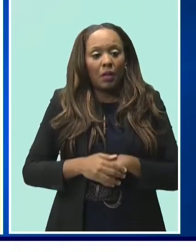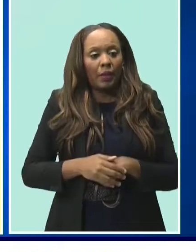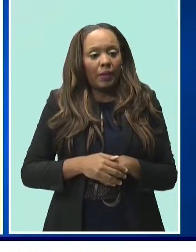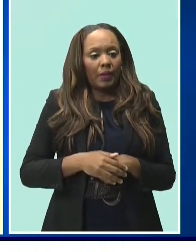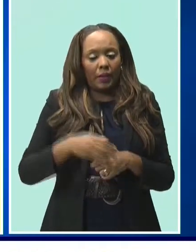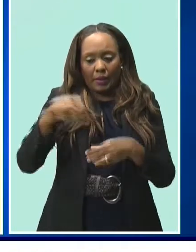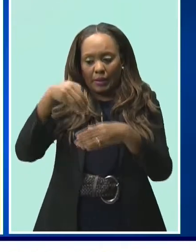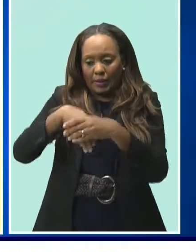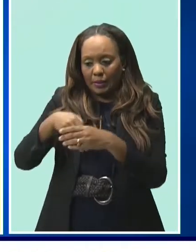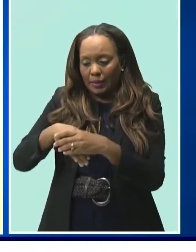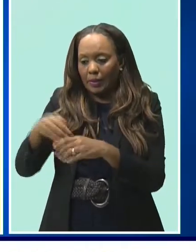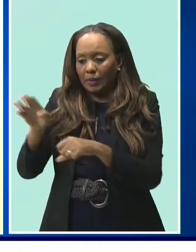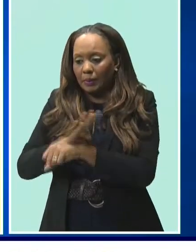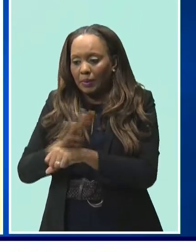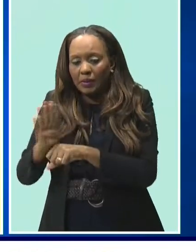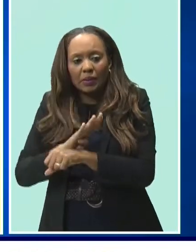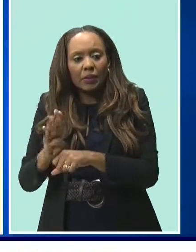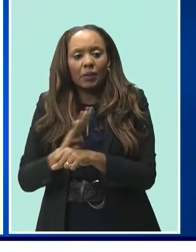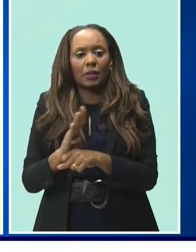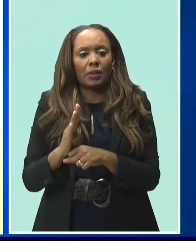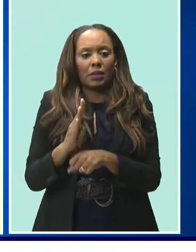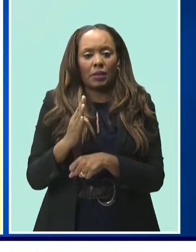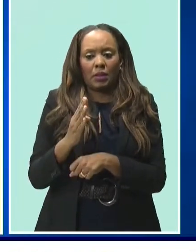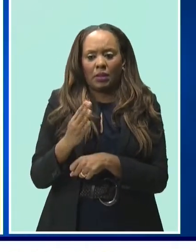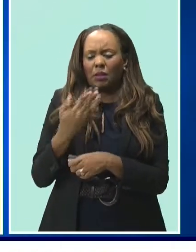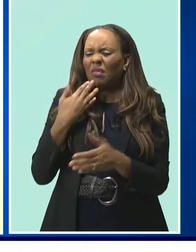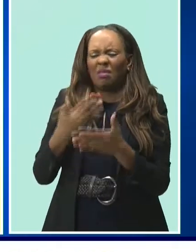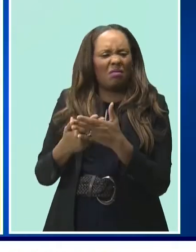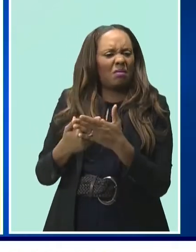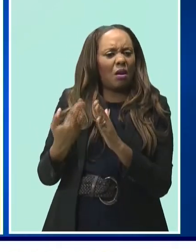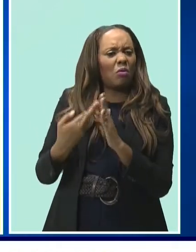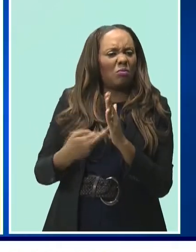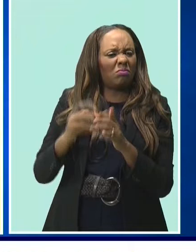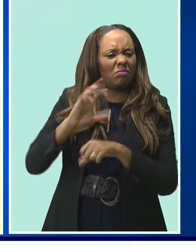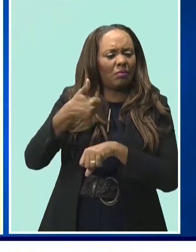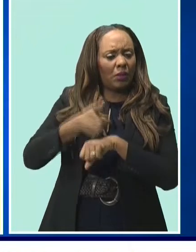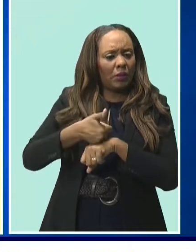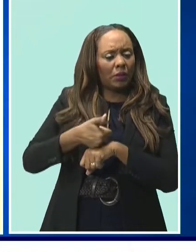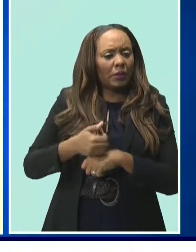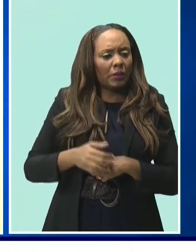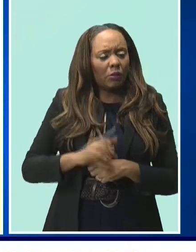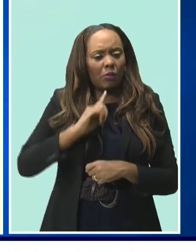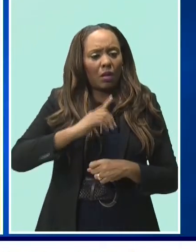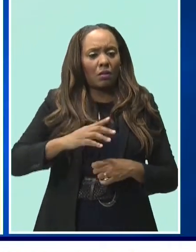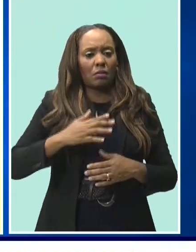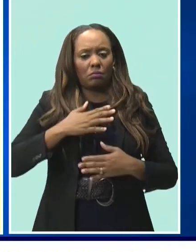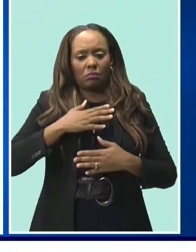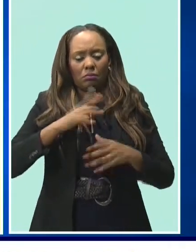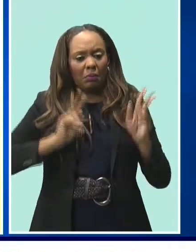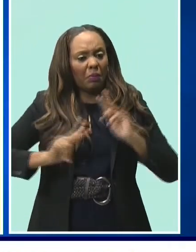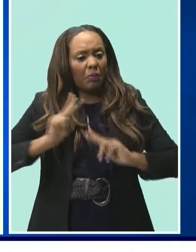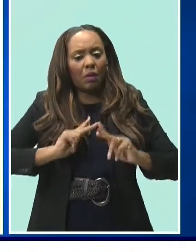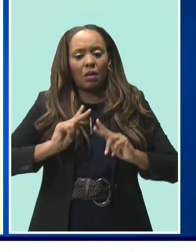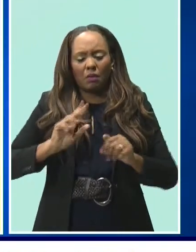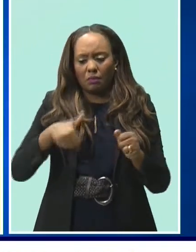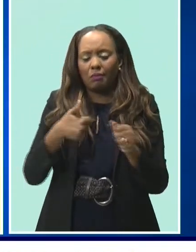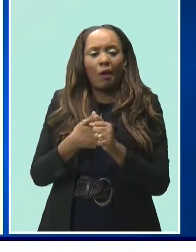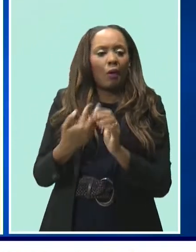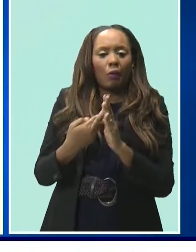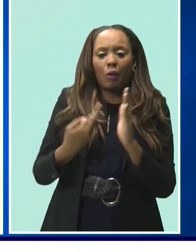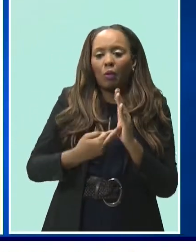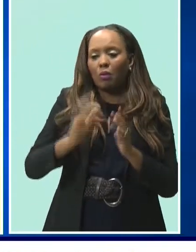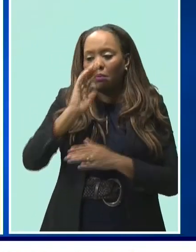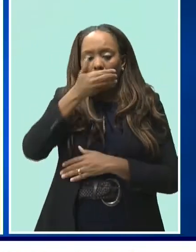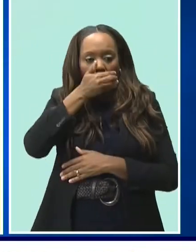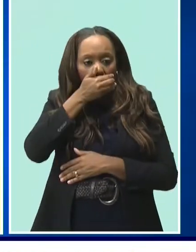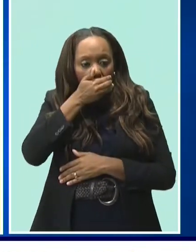of the businesses that they've actually had very good protocols in place. And in general, the public are following the protocols with the masks,